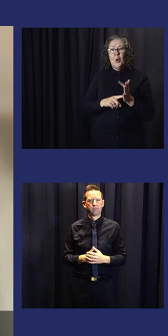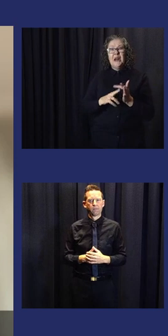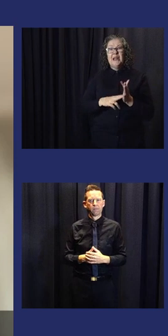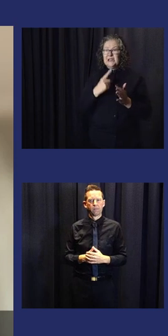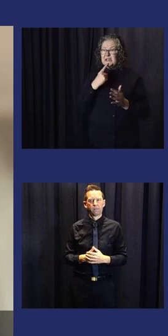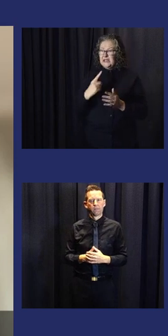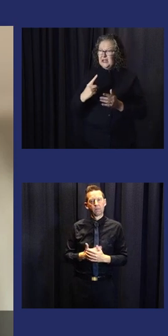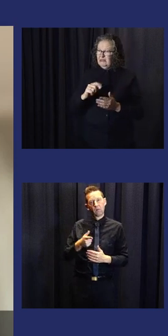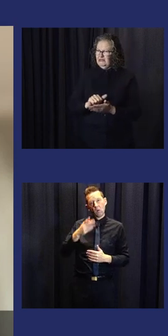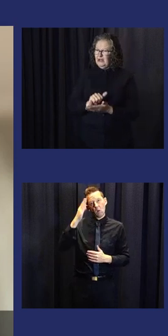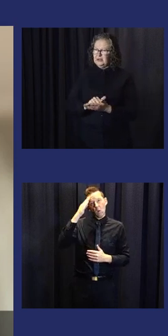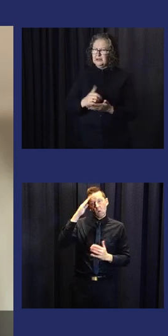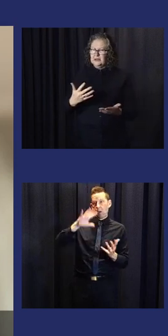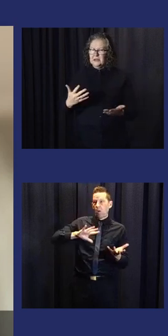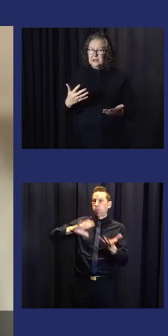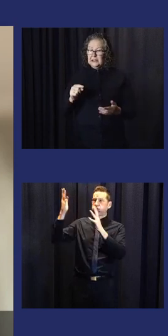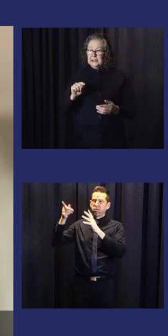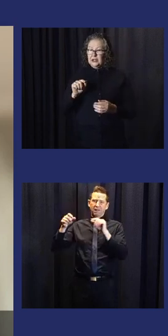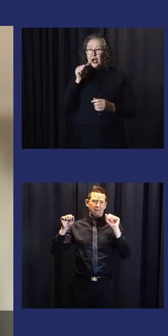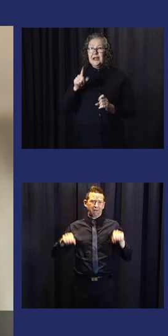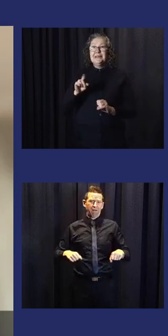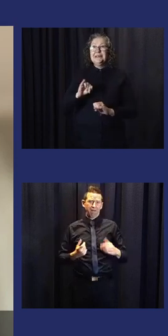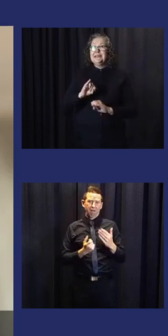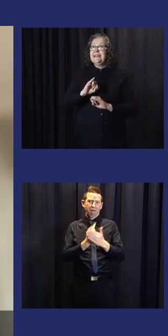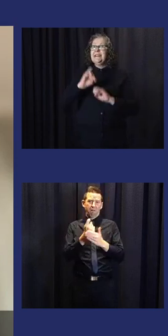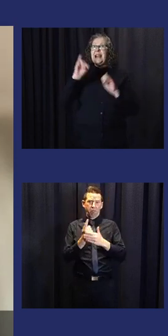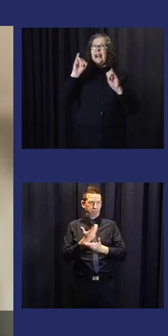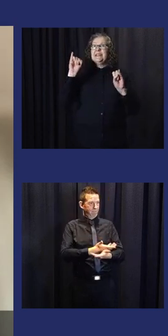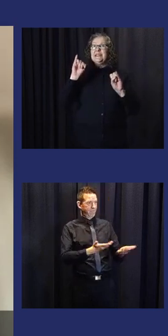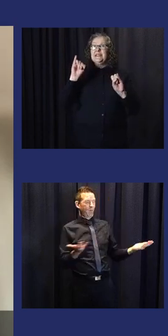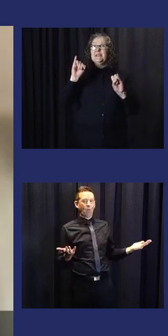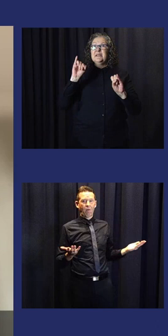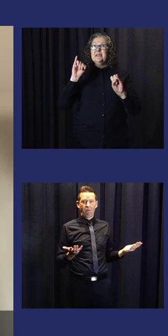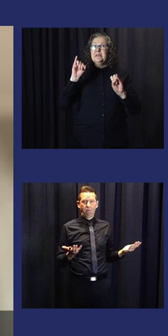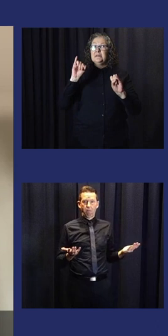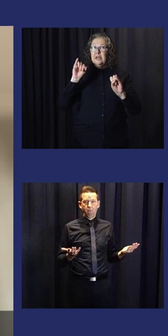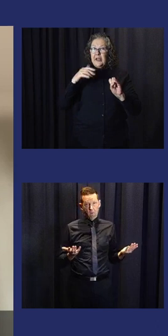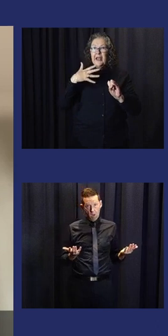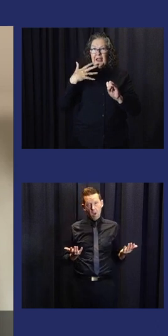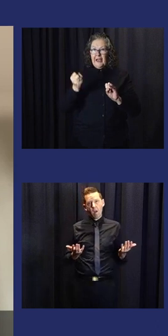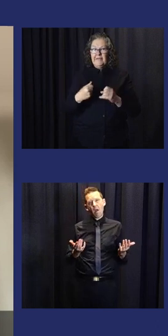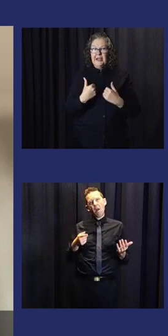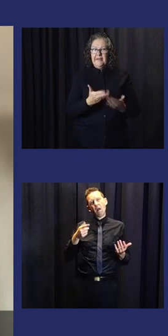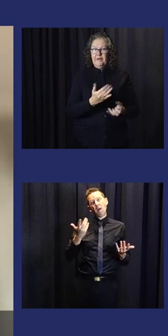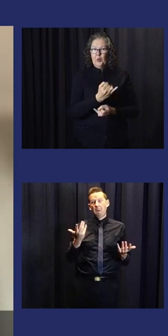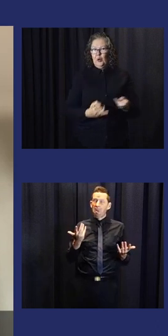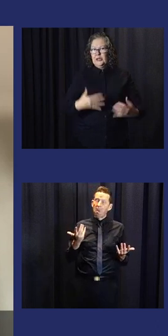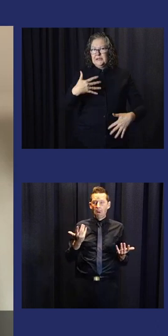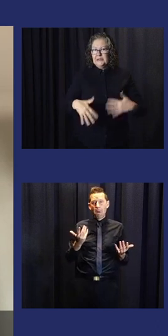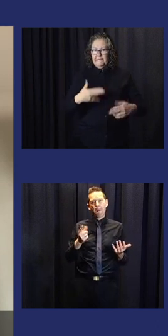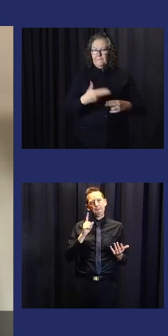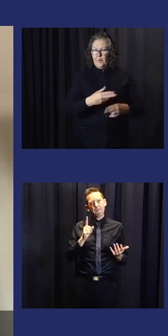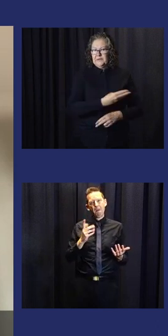that, disasters don't discriminate. Well, yes, they do, and they discriminate because there